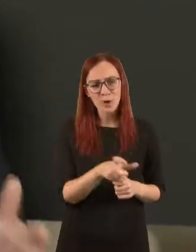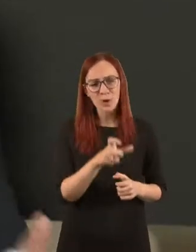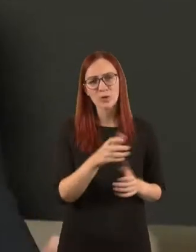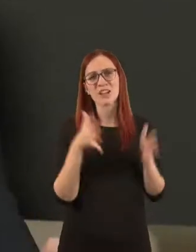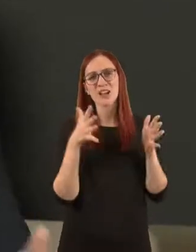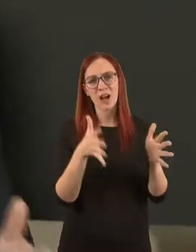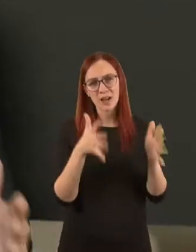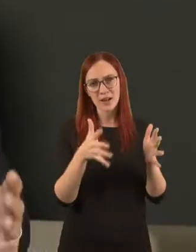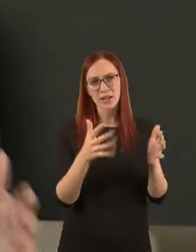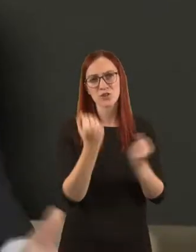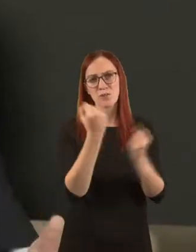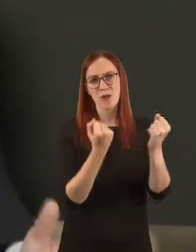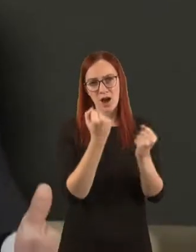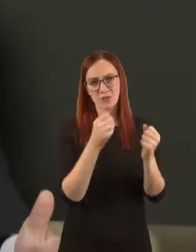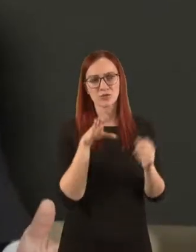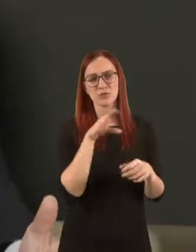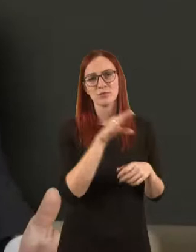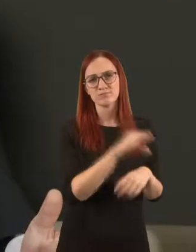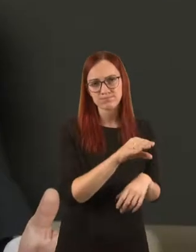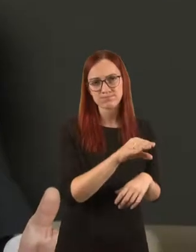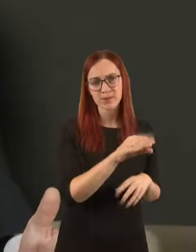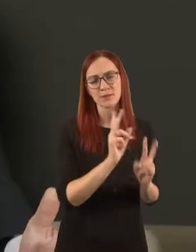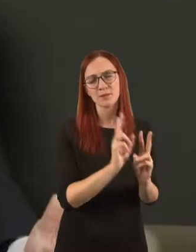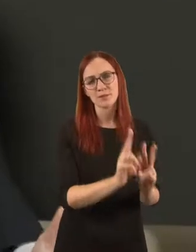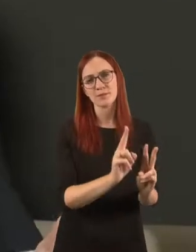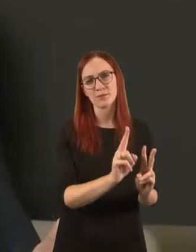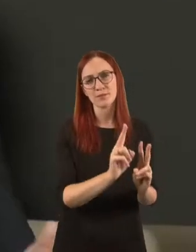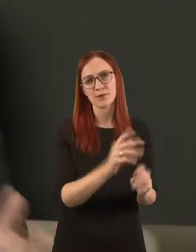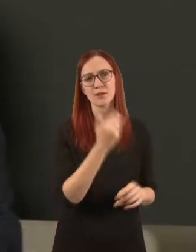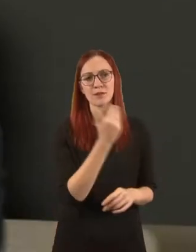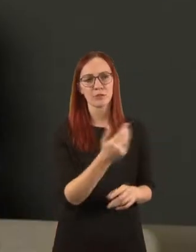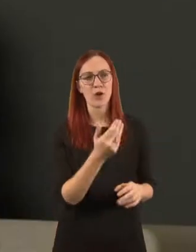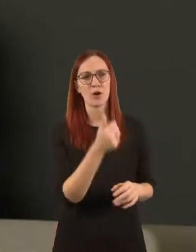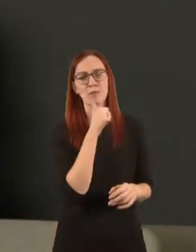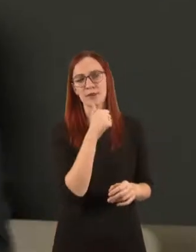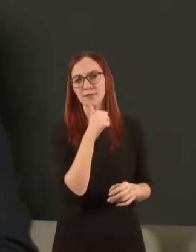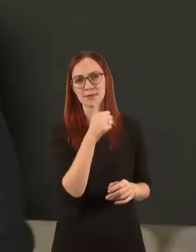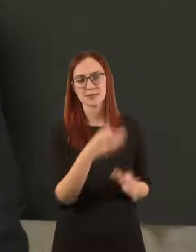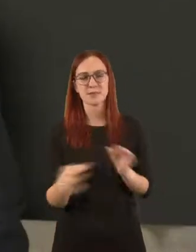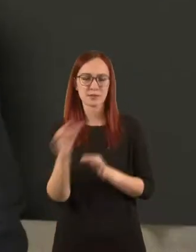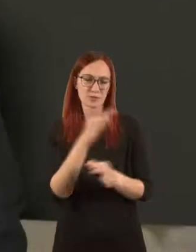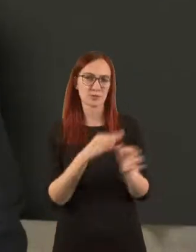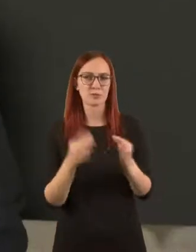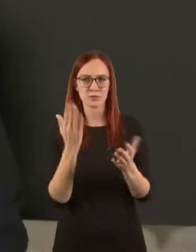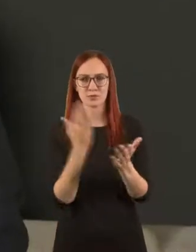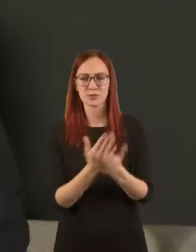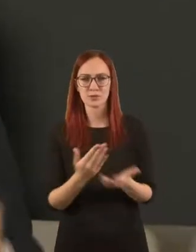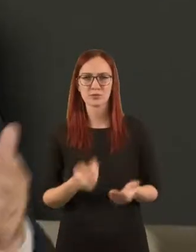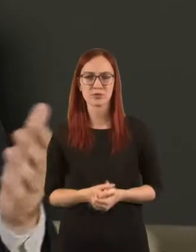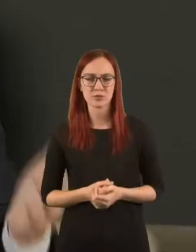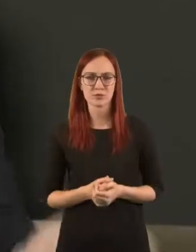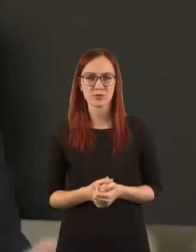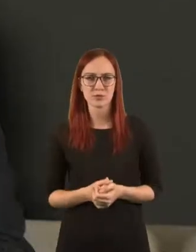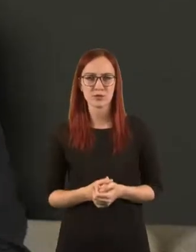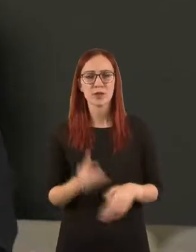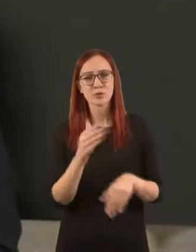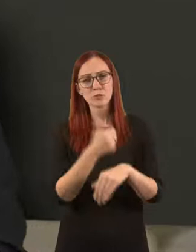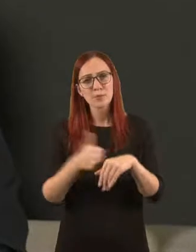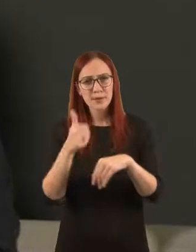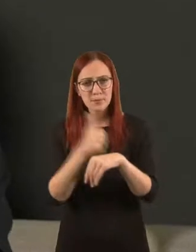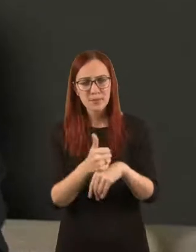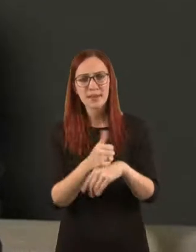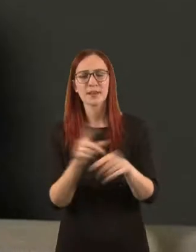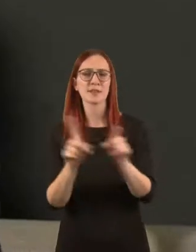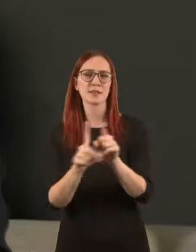But the majority of discussions often focus on a senior citizen living in a rural